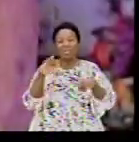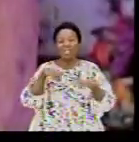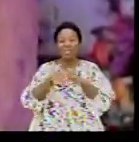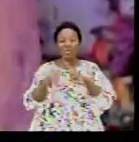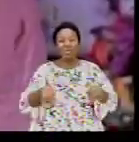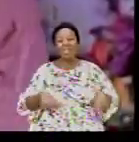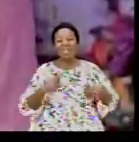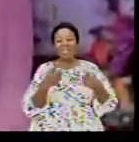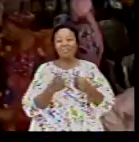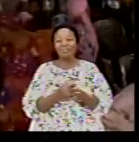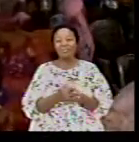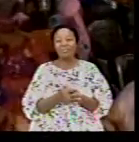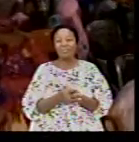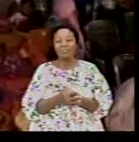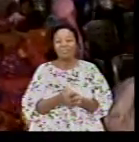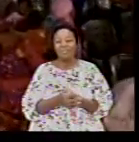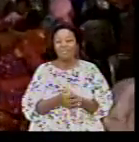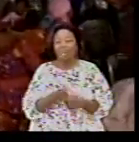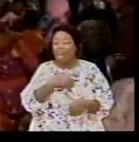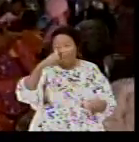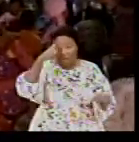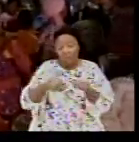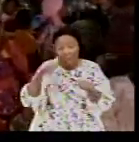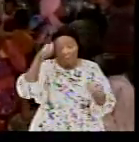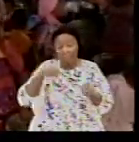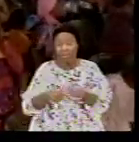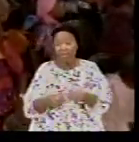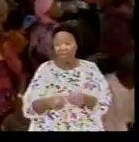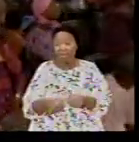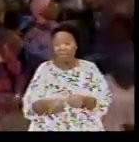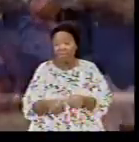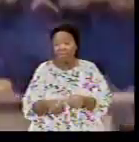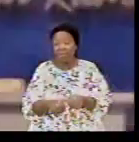in your life. And remember, as we pray,